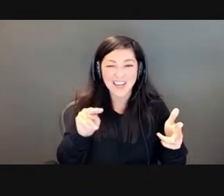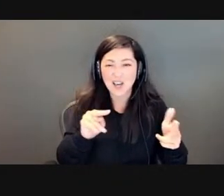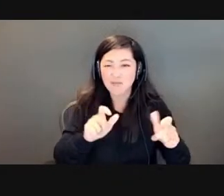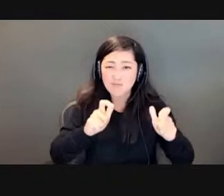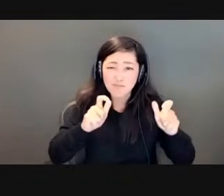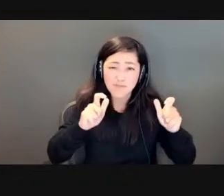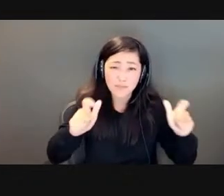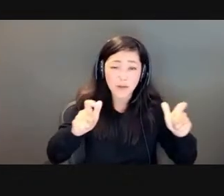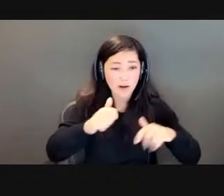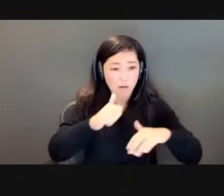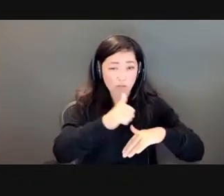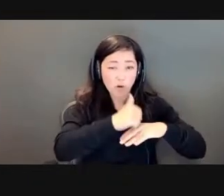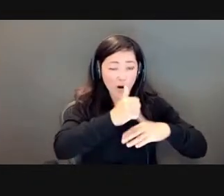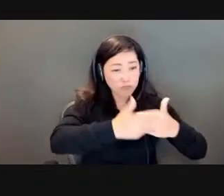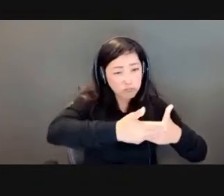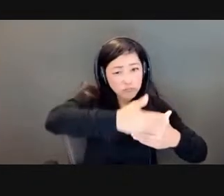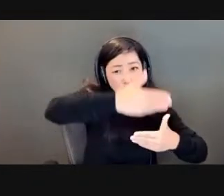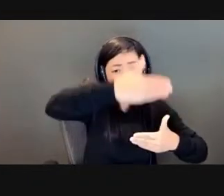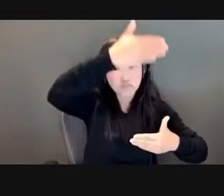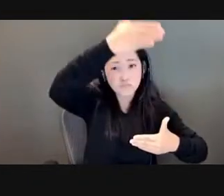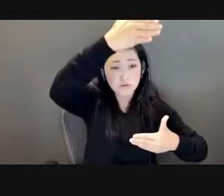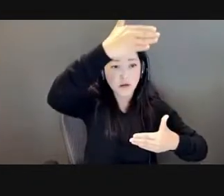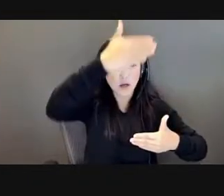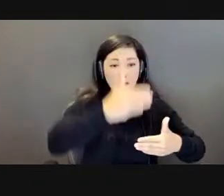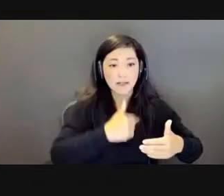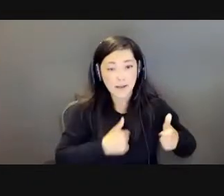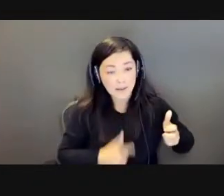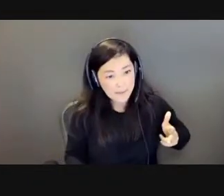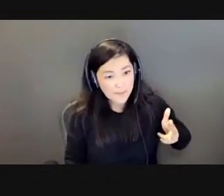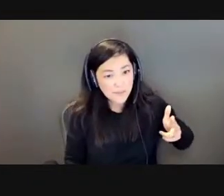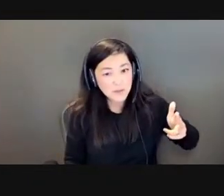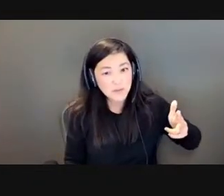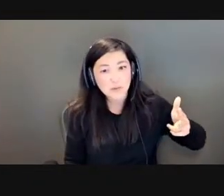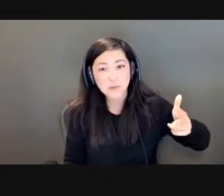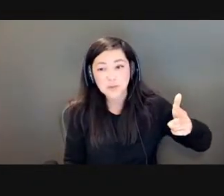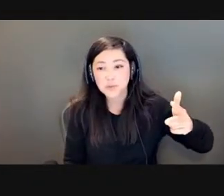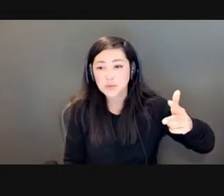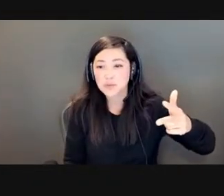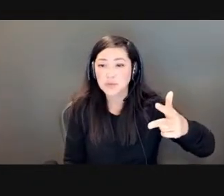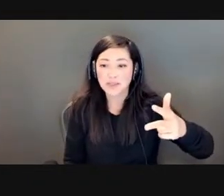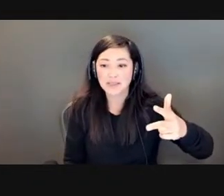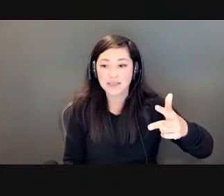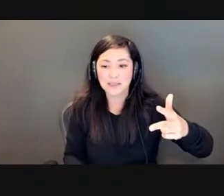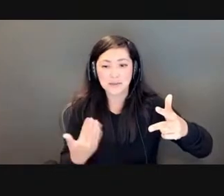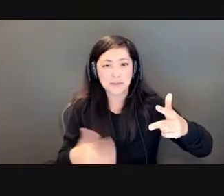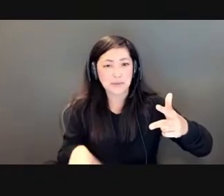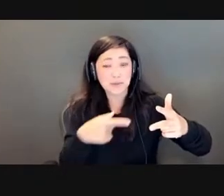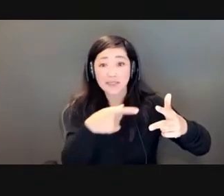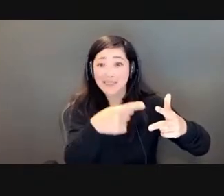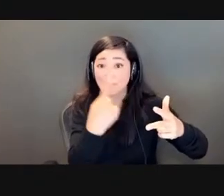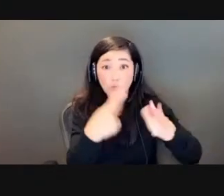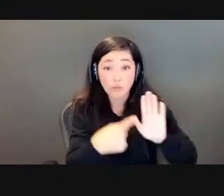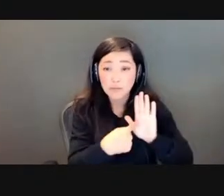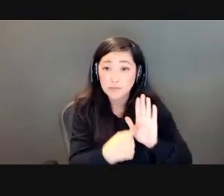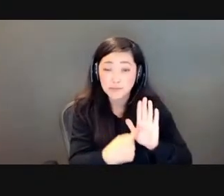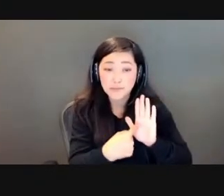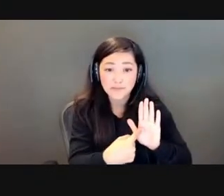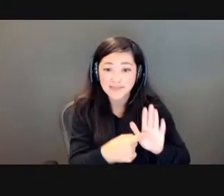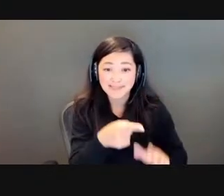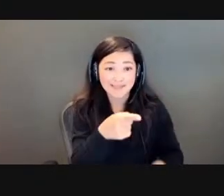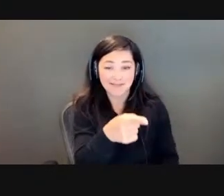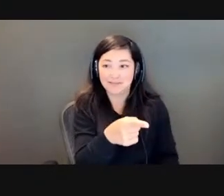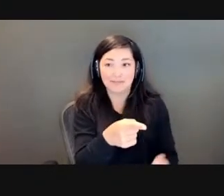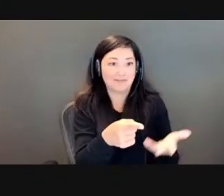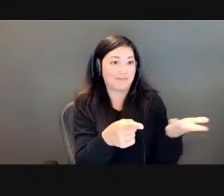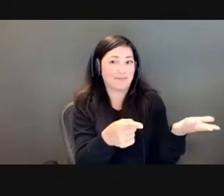in front of me, and I'm slowly coming up beside it. And this is just an example of